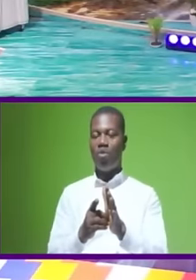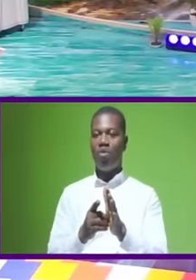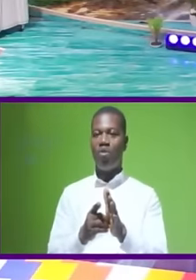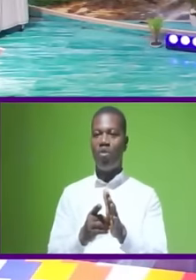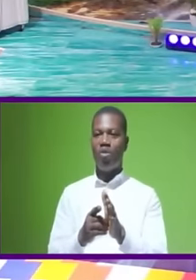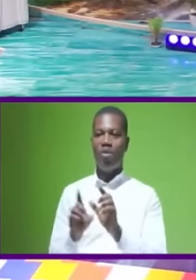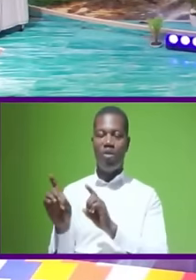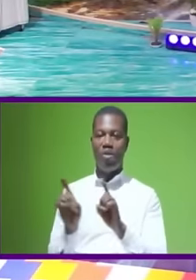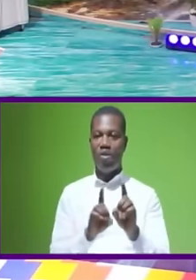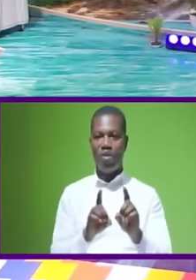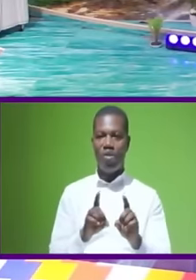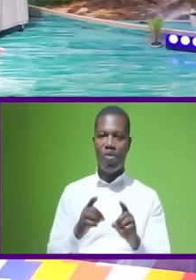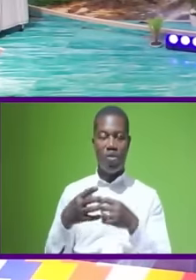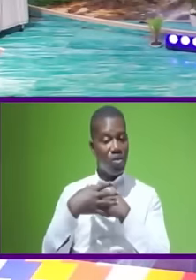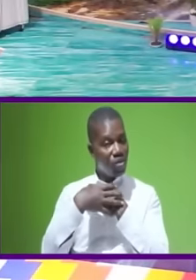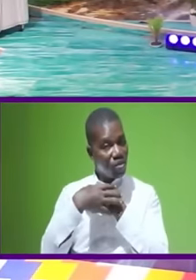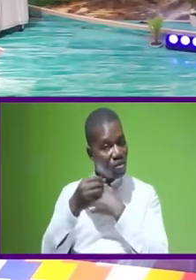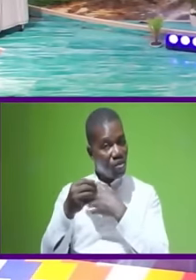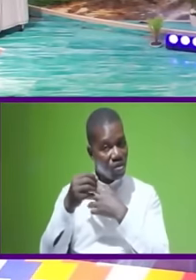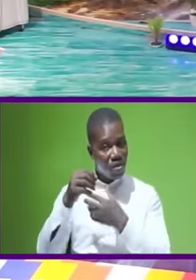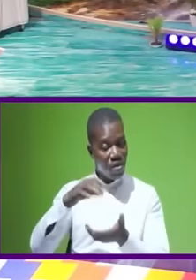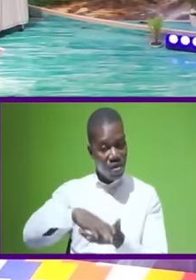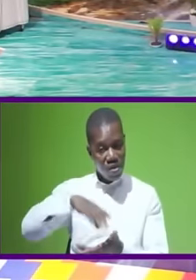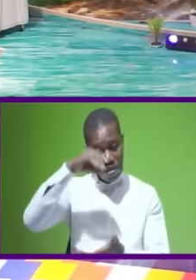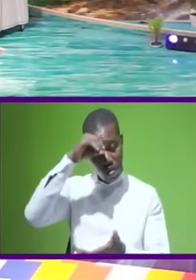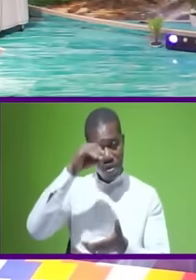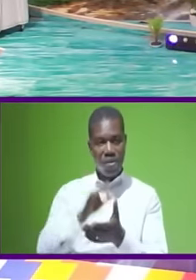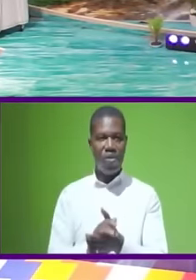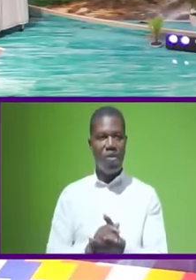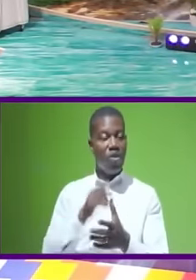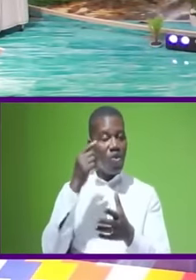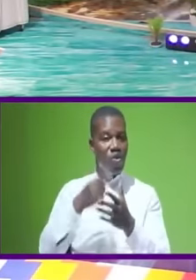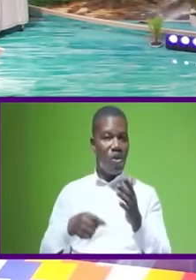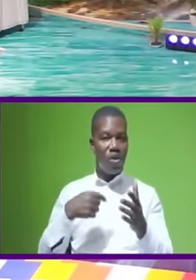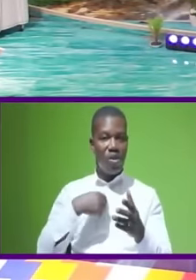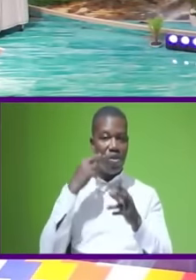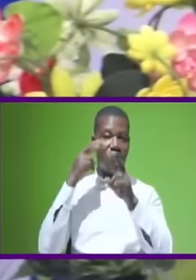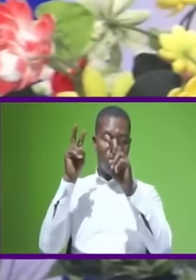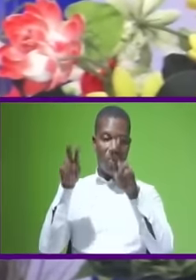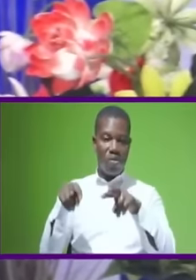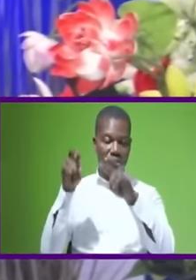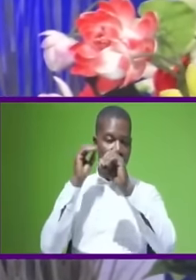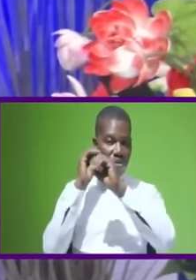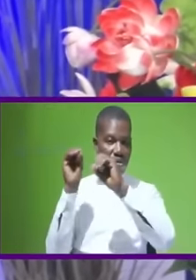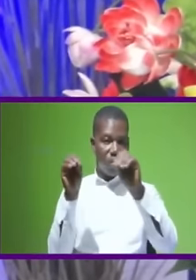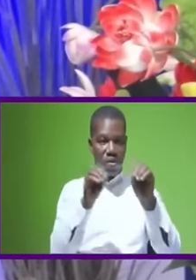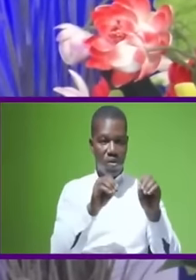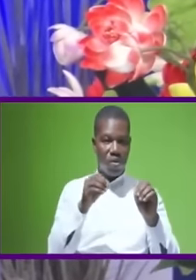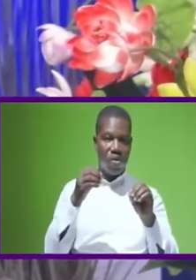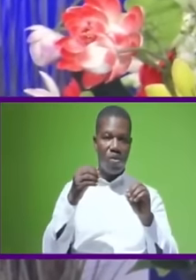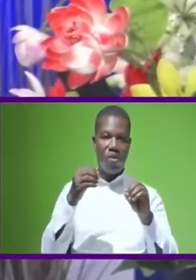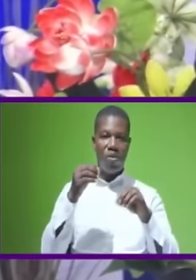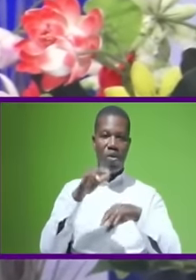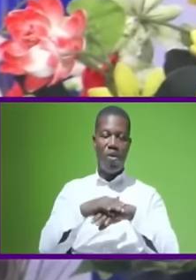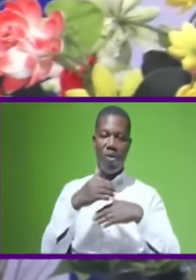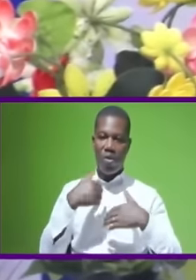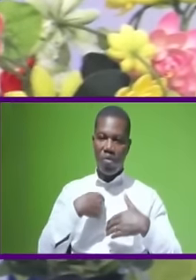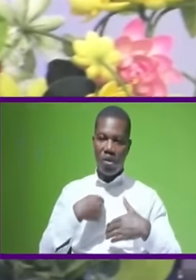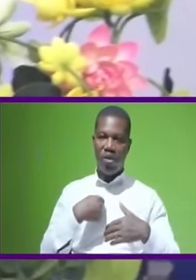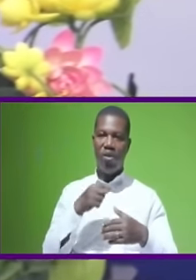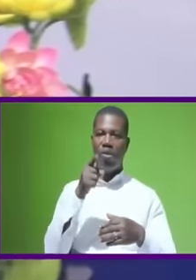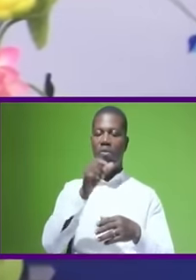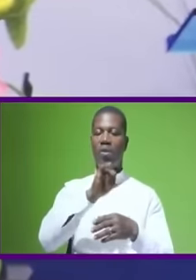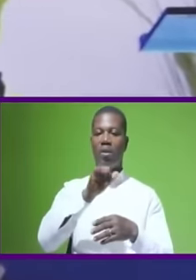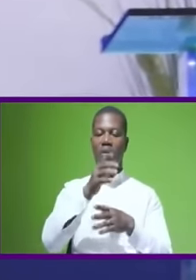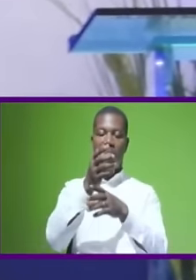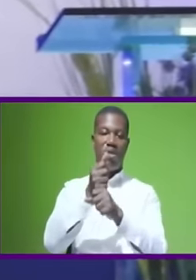men and Munshi and Namoso. Amen.